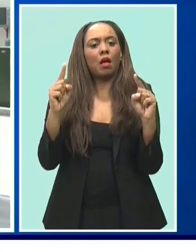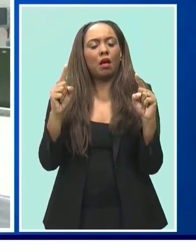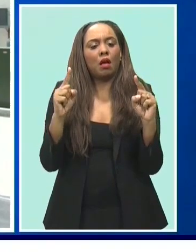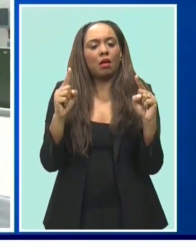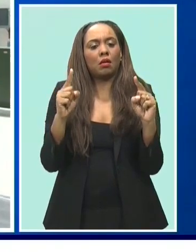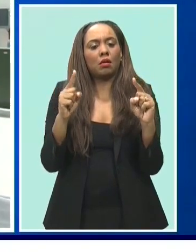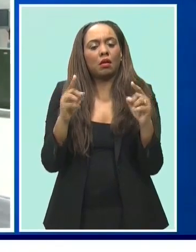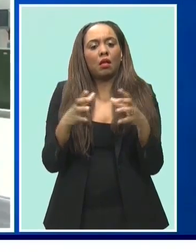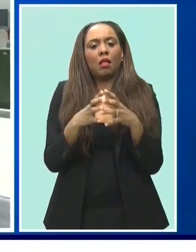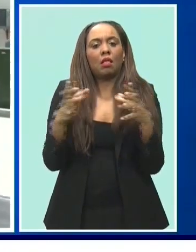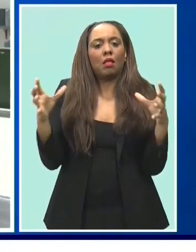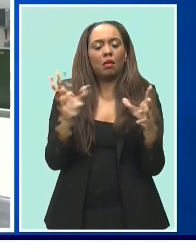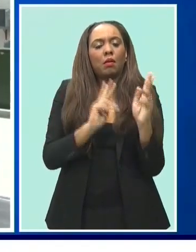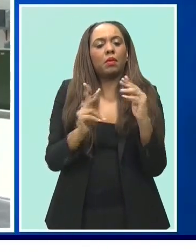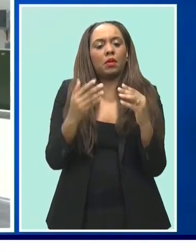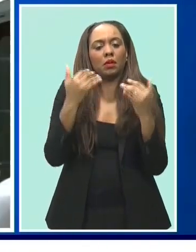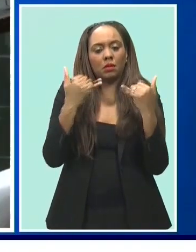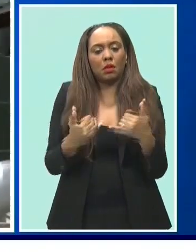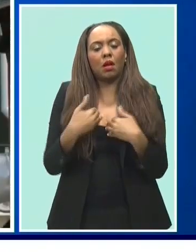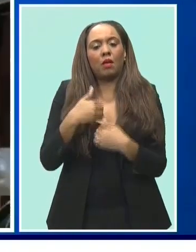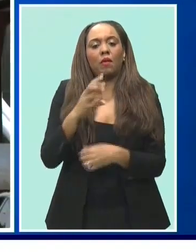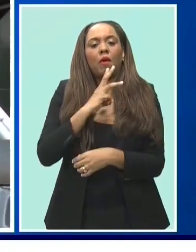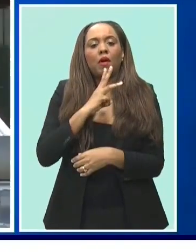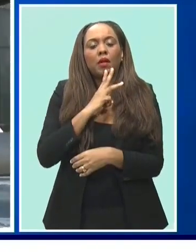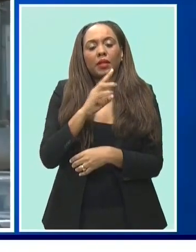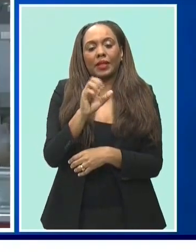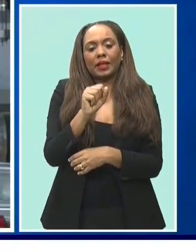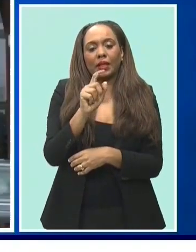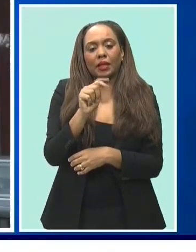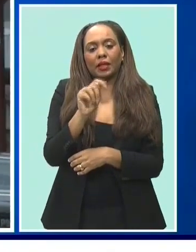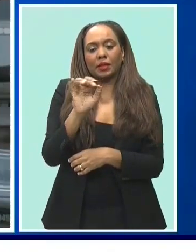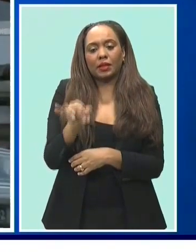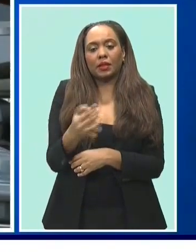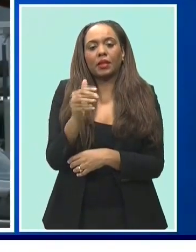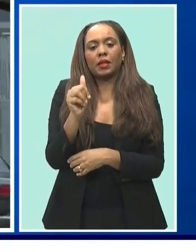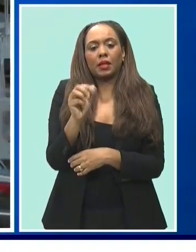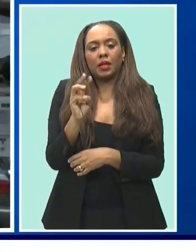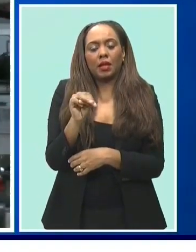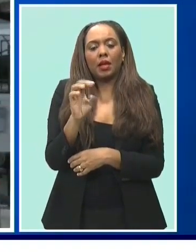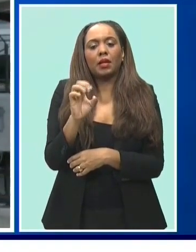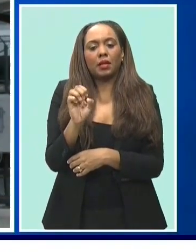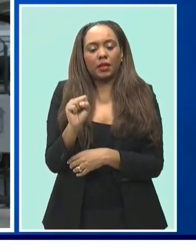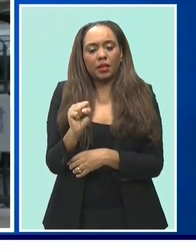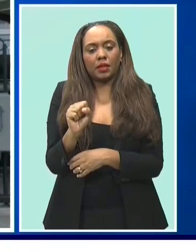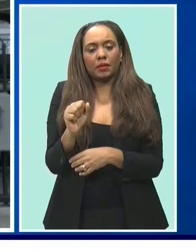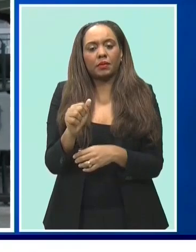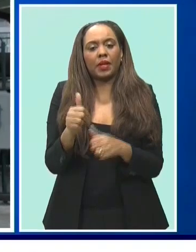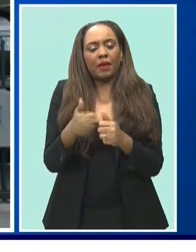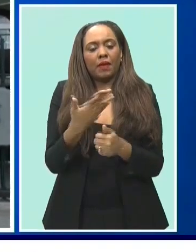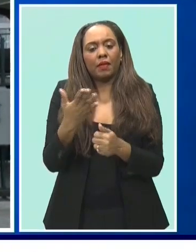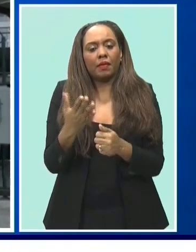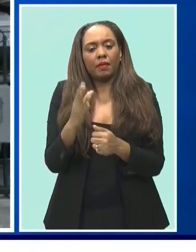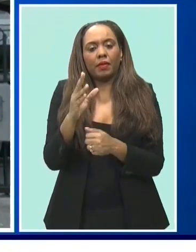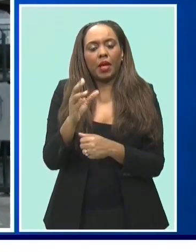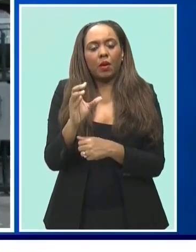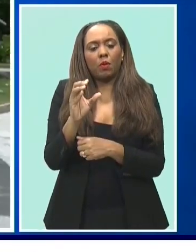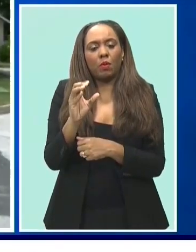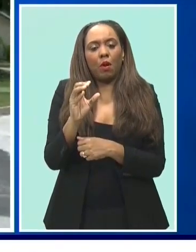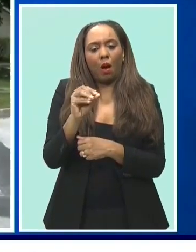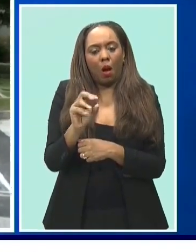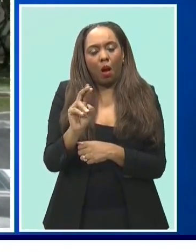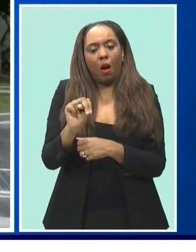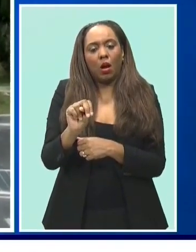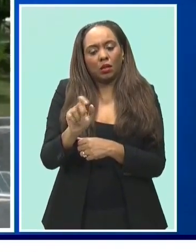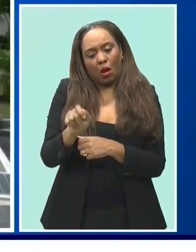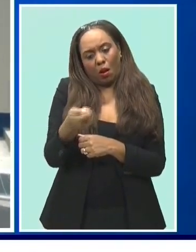to several West Coast and Northern customers by bringing the Ionics desalination plant back online. The plant was shut down Tuesday night as